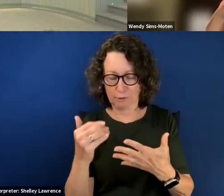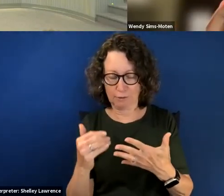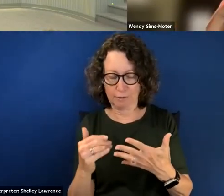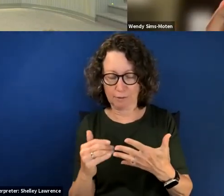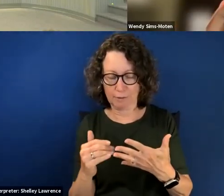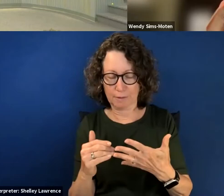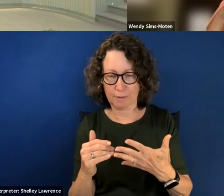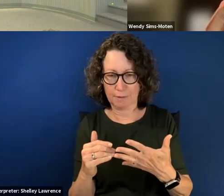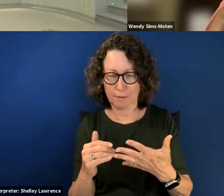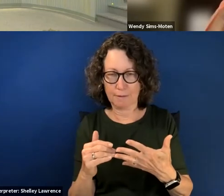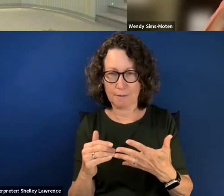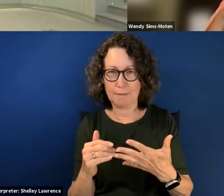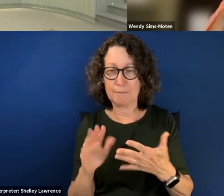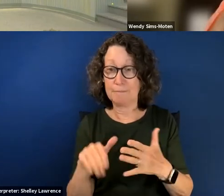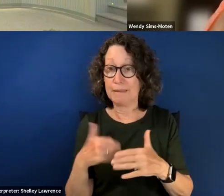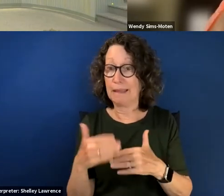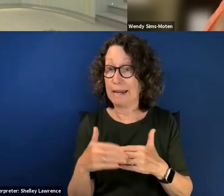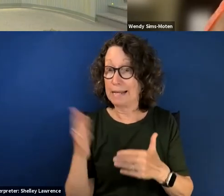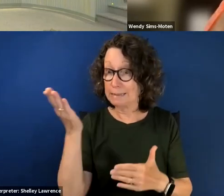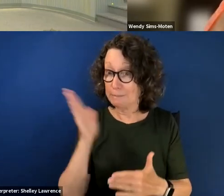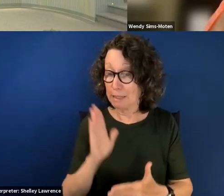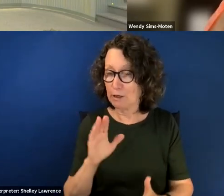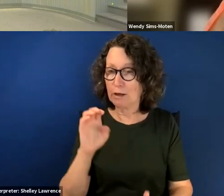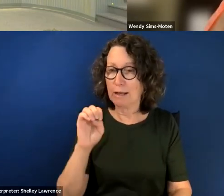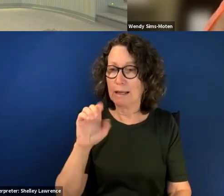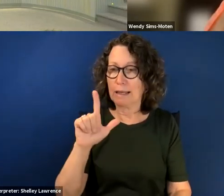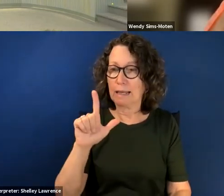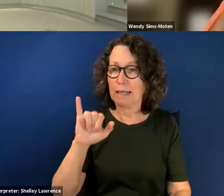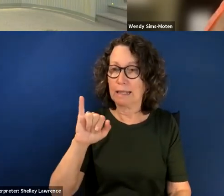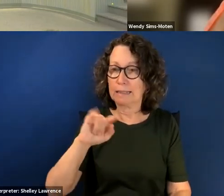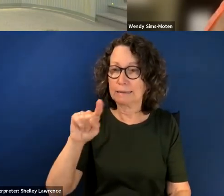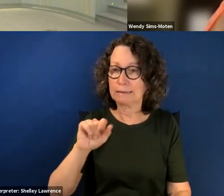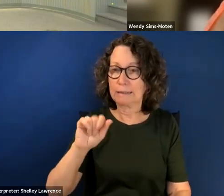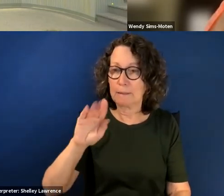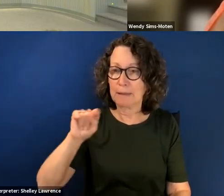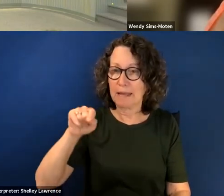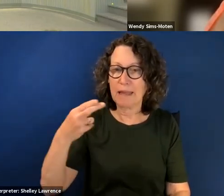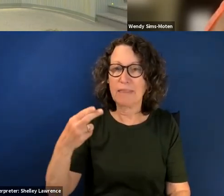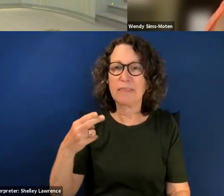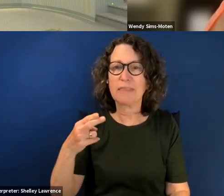I will go on to the next speaker, Elizabeth Pichet.